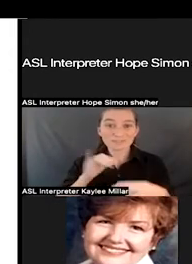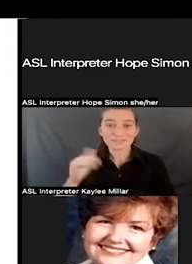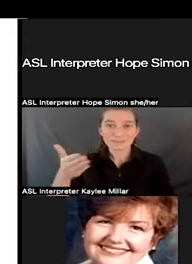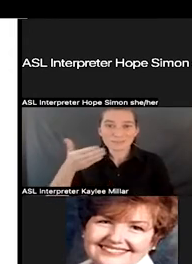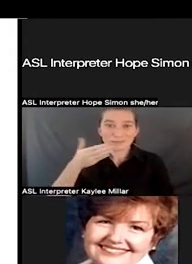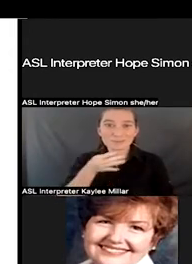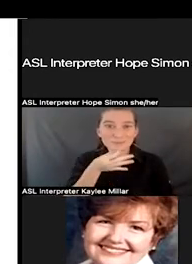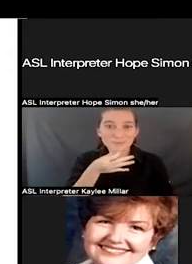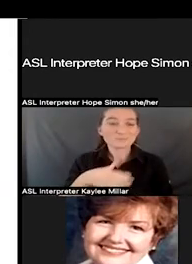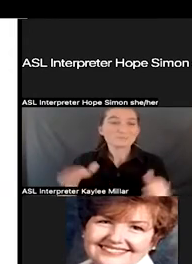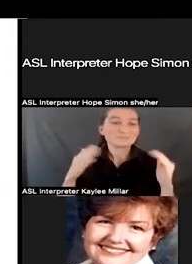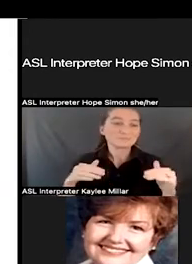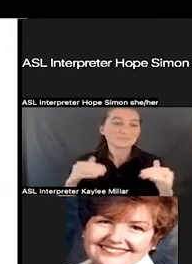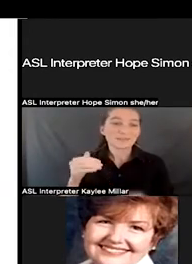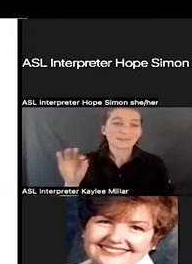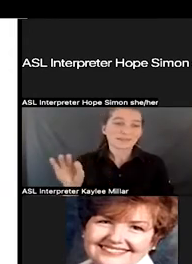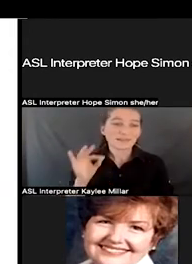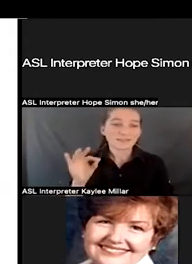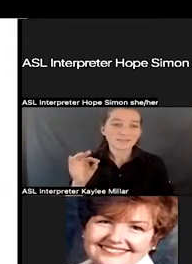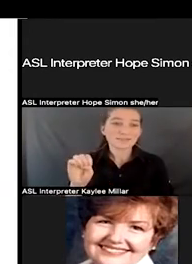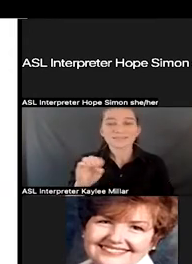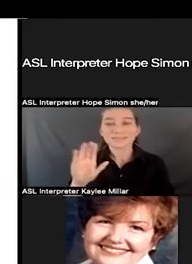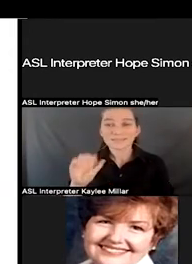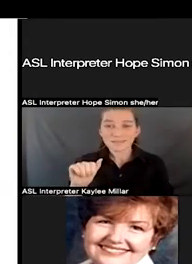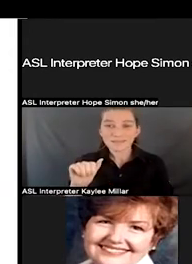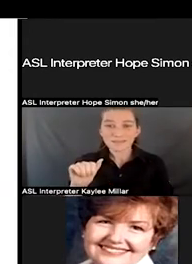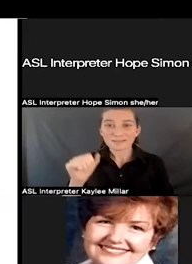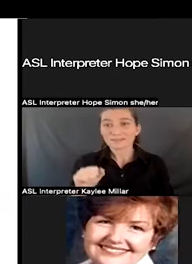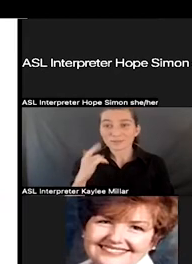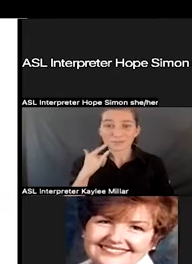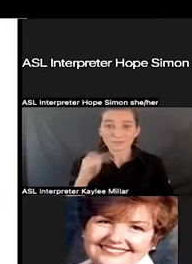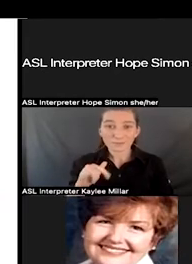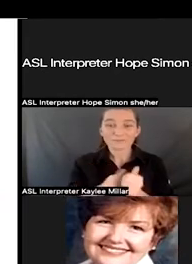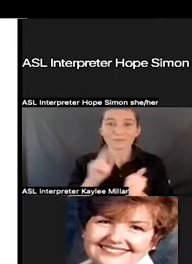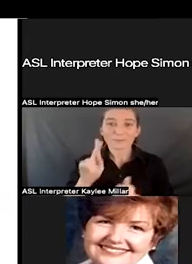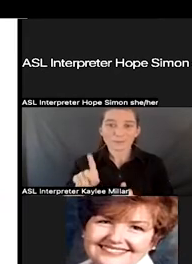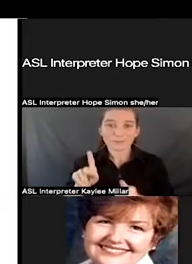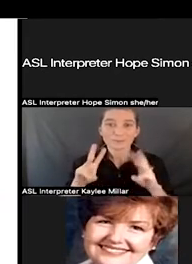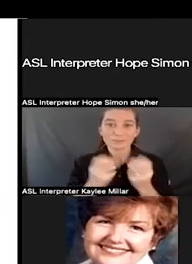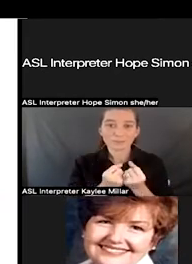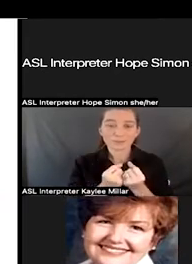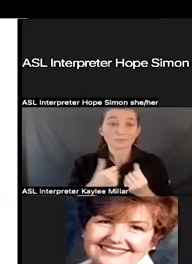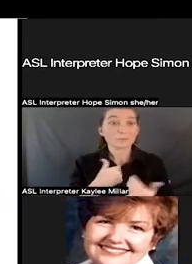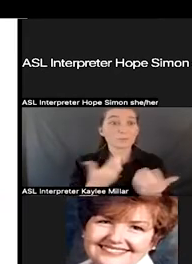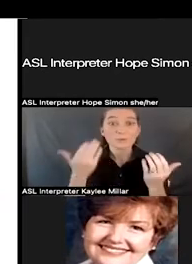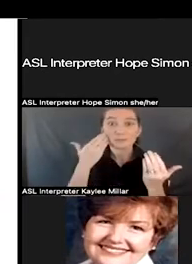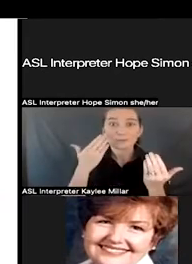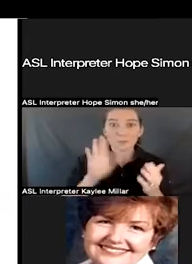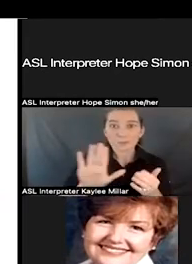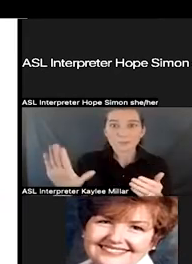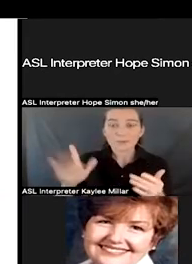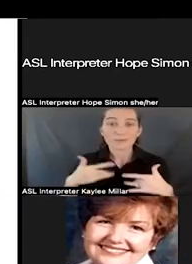the ECA SoCal Fall Workshop. We'd also like to know more about what you guys are doing. So if you have